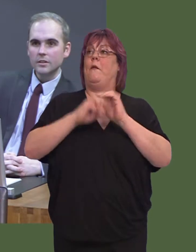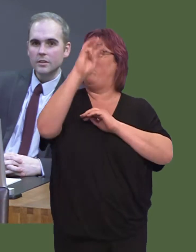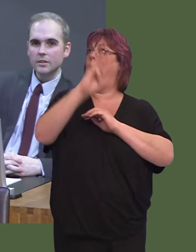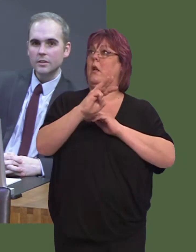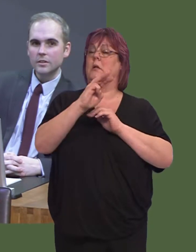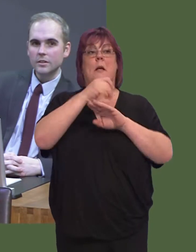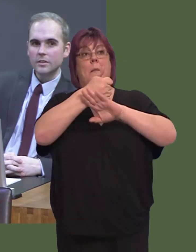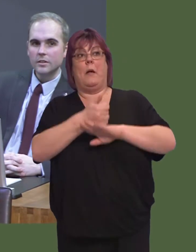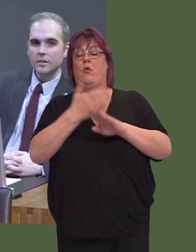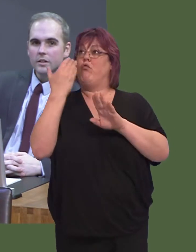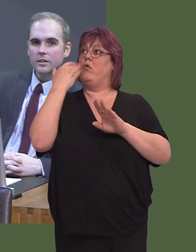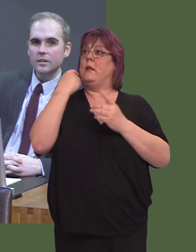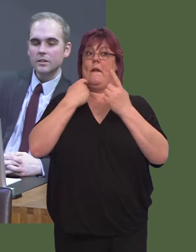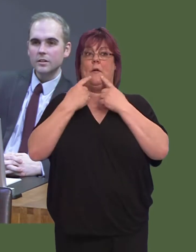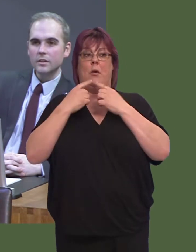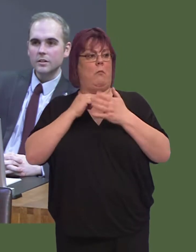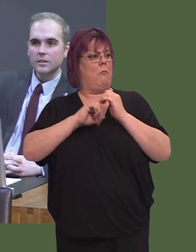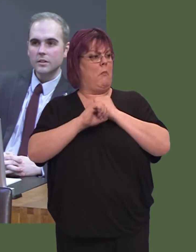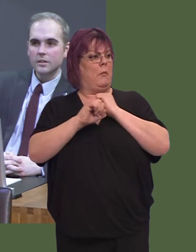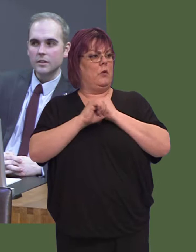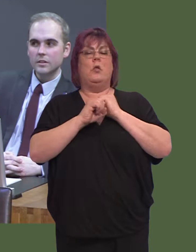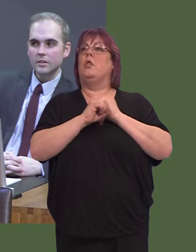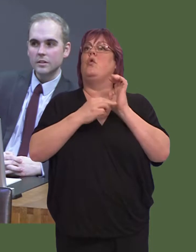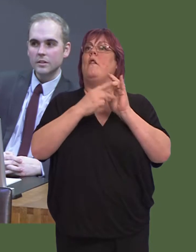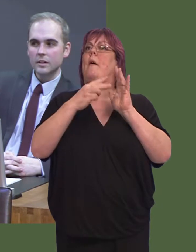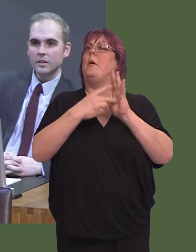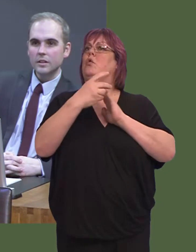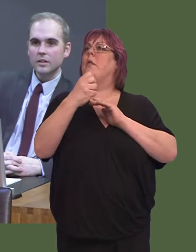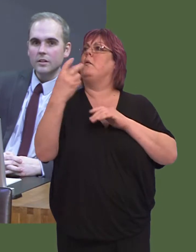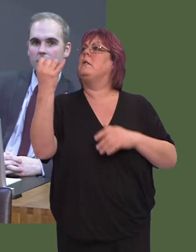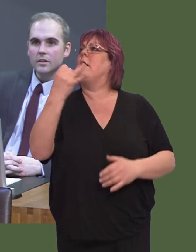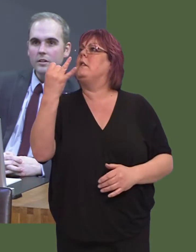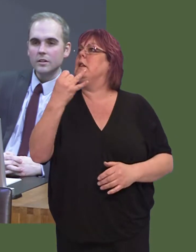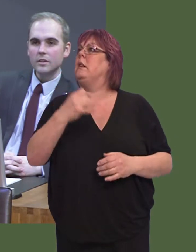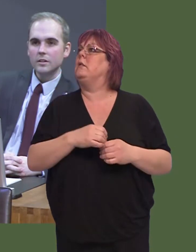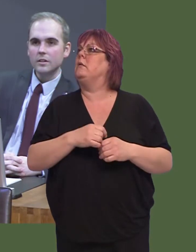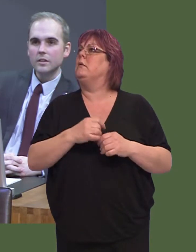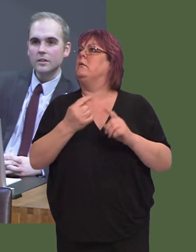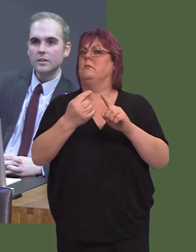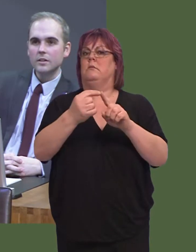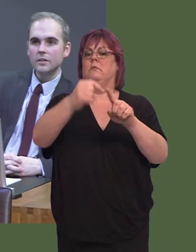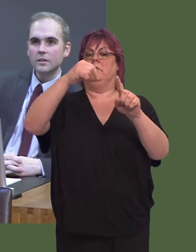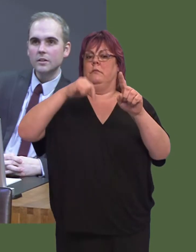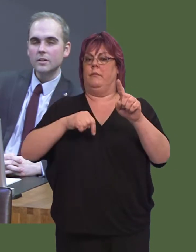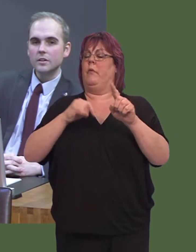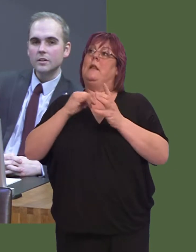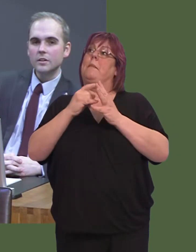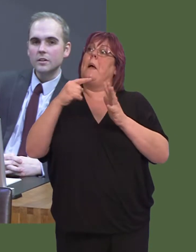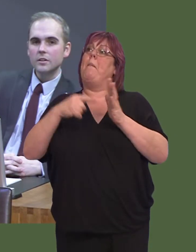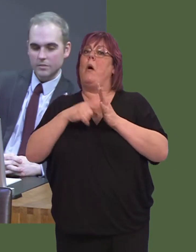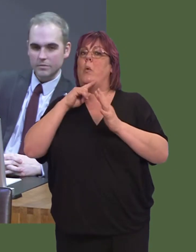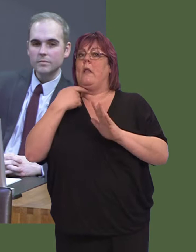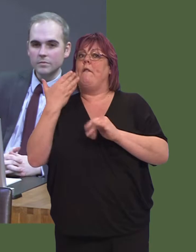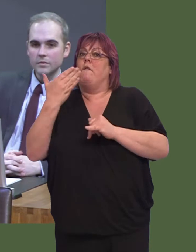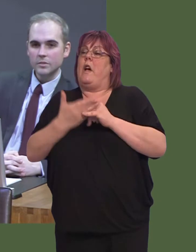latest available information, which was published in November 2017, 2 months after the final invitation